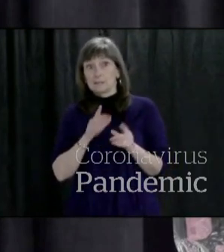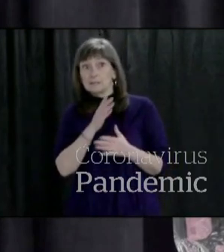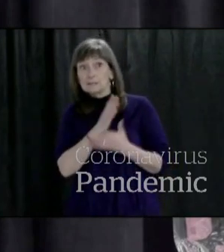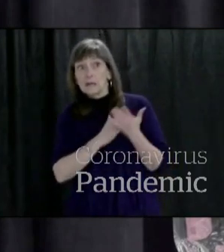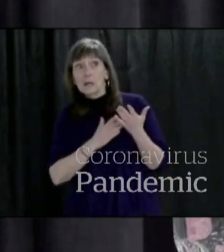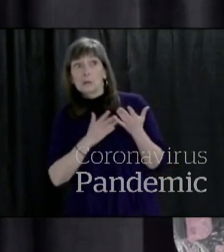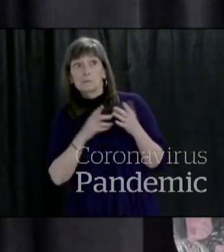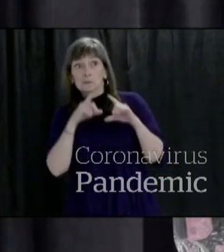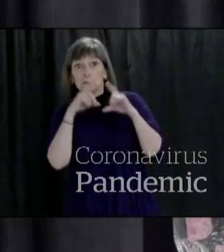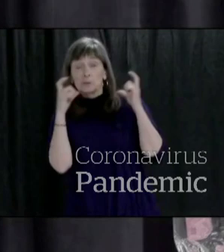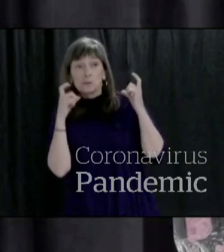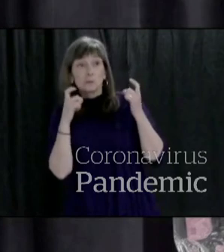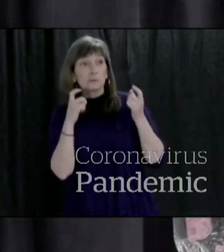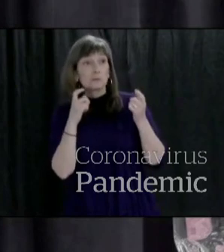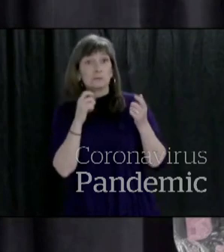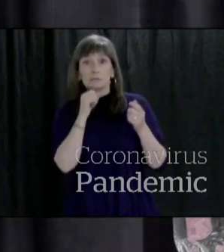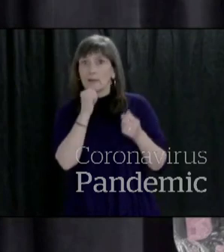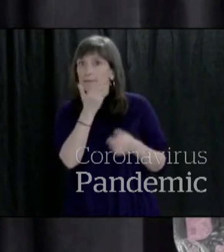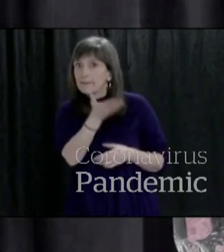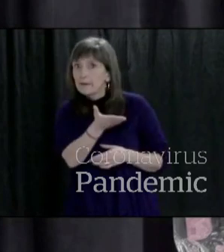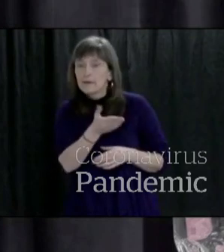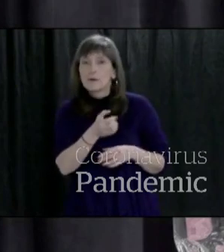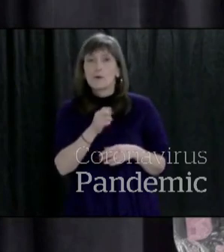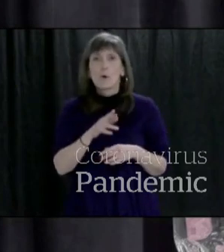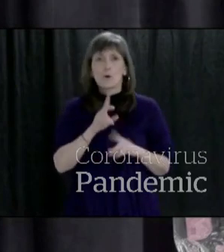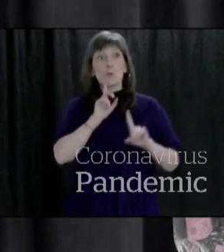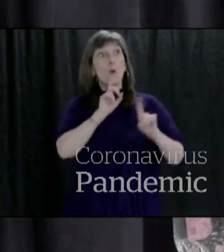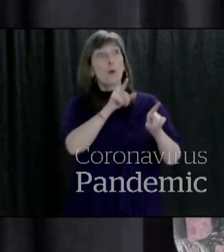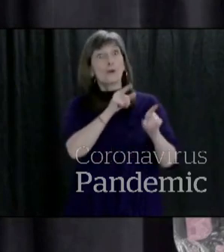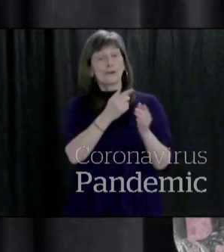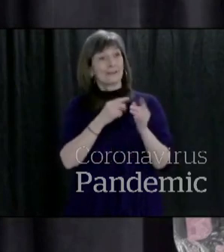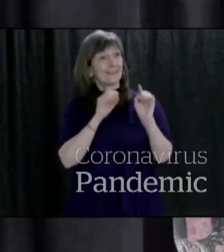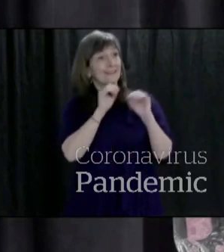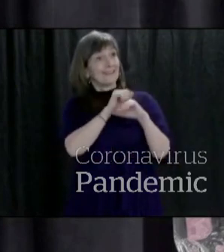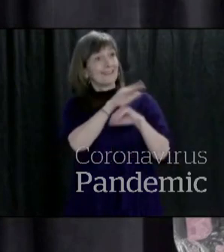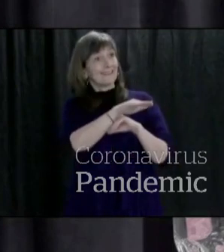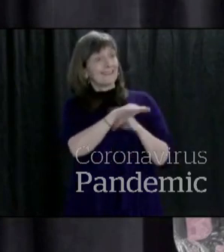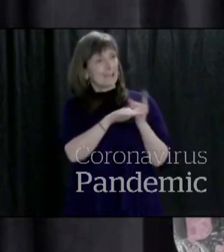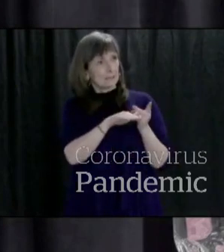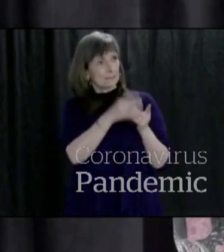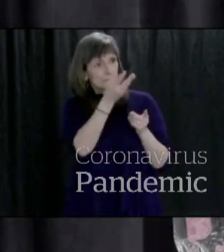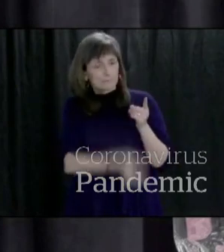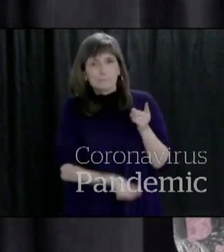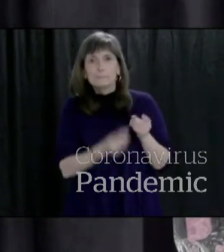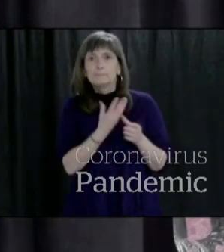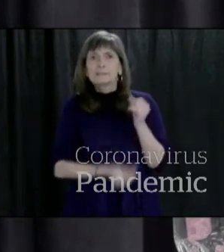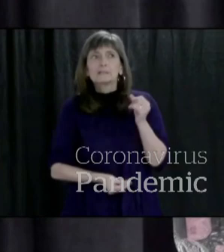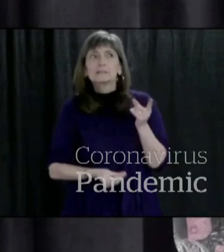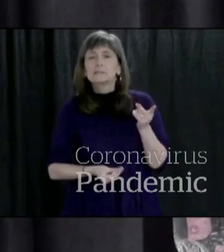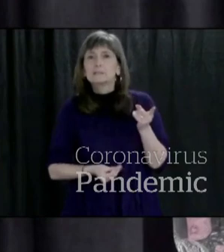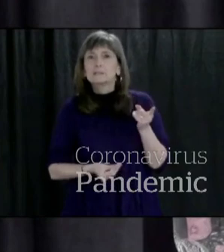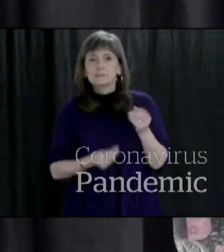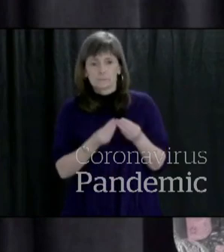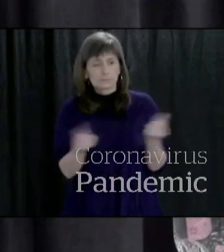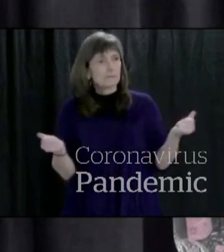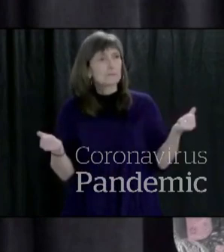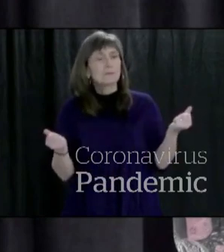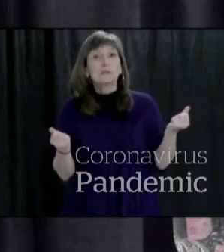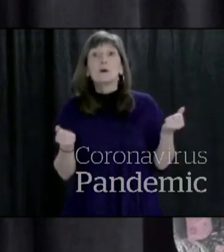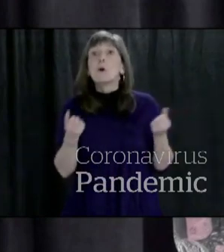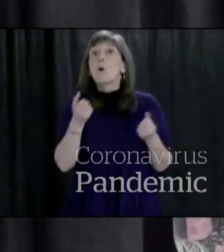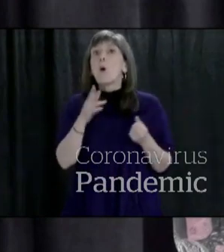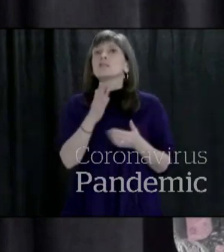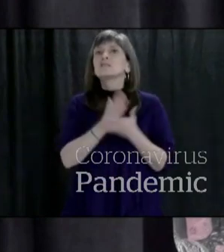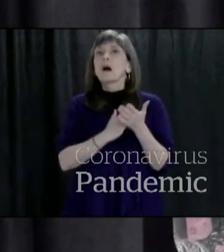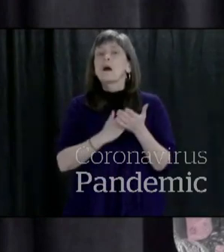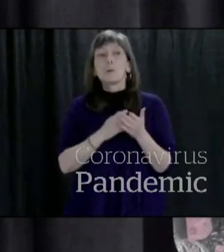exist, of orders that disappear, and quite frankly, of deliveries being purchased from underneath